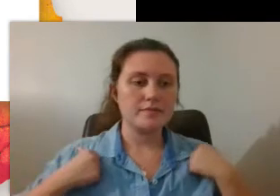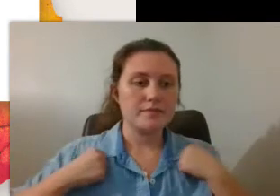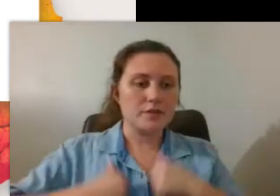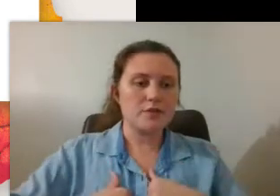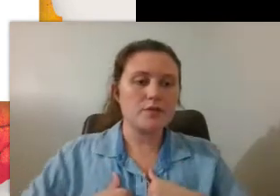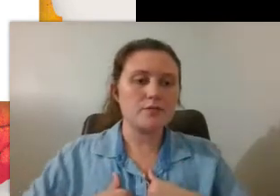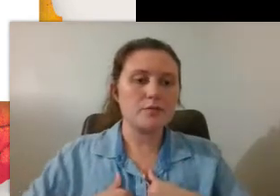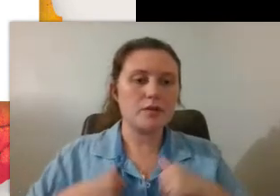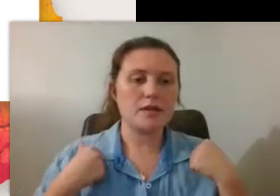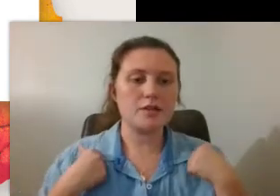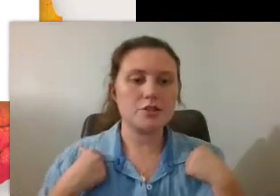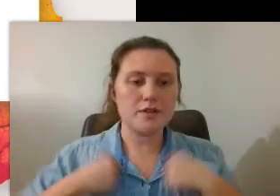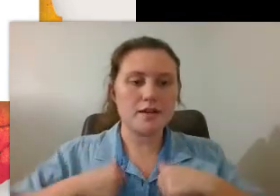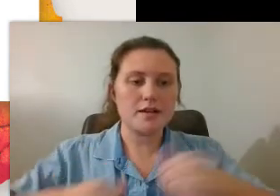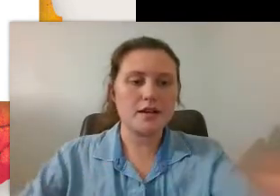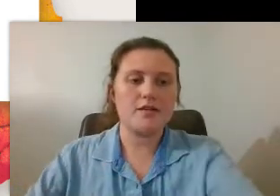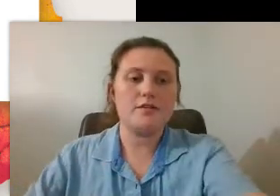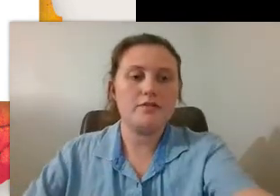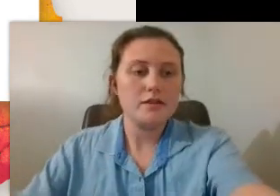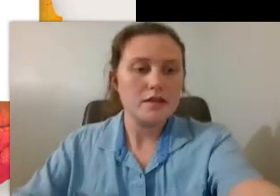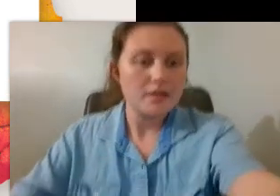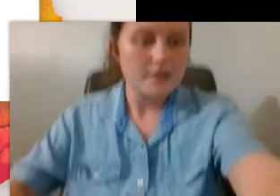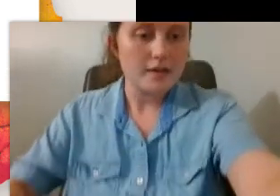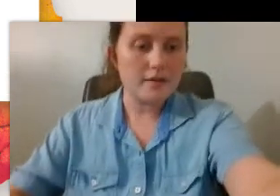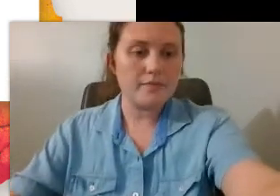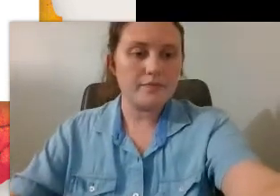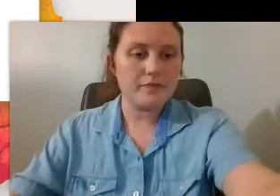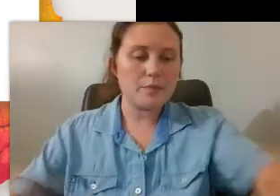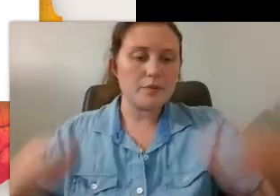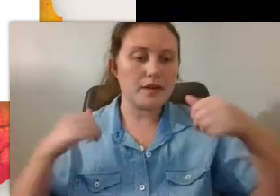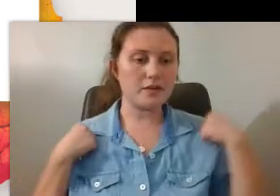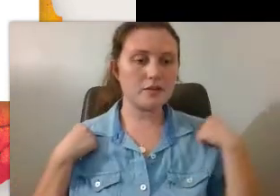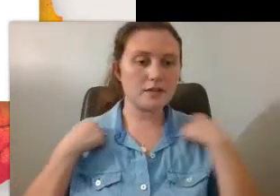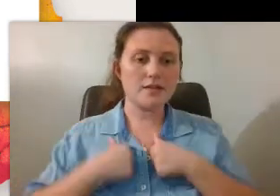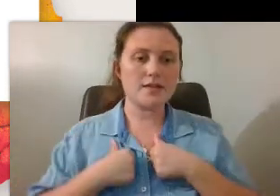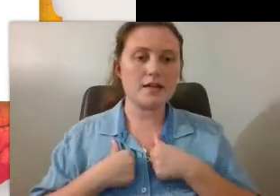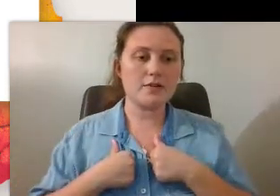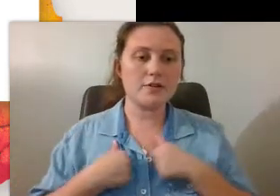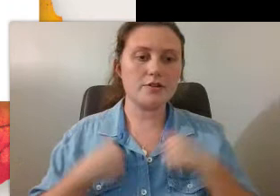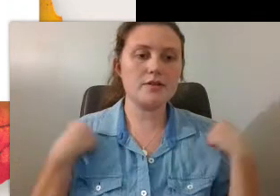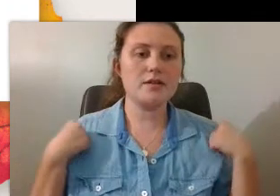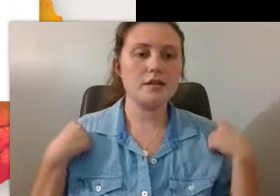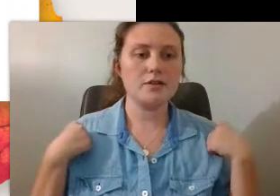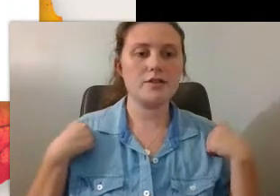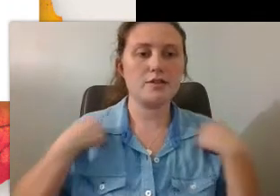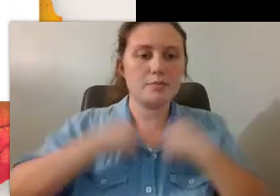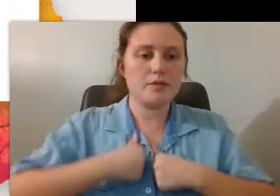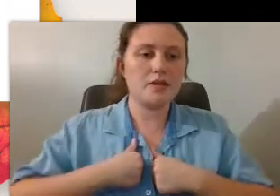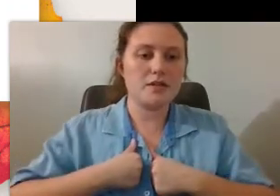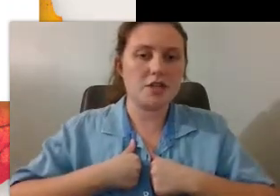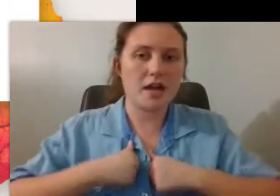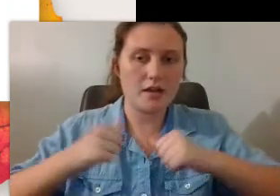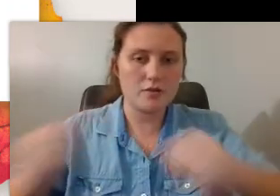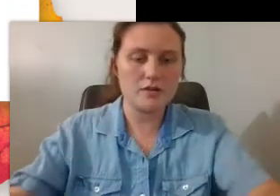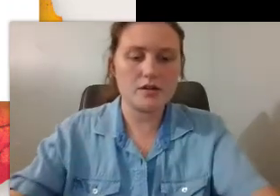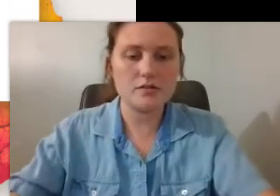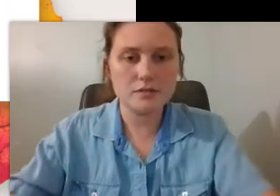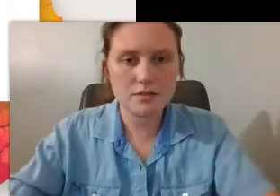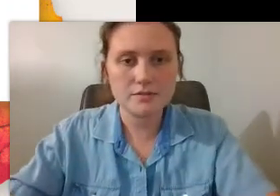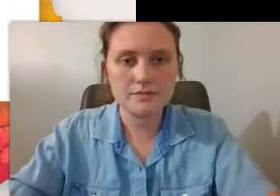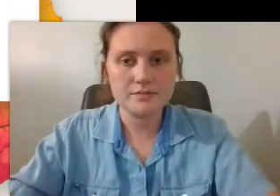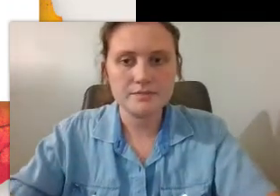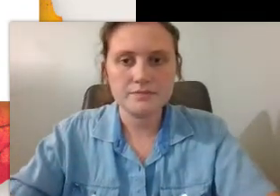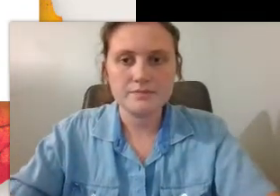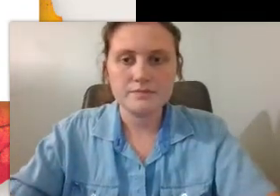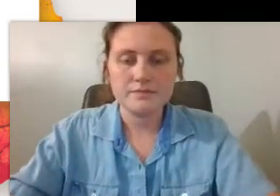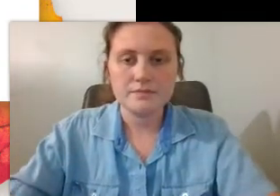Jacket. So this one's more like a charade kind of. Remember, it kind of looks like exactly what you're doing. Looks like you're pulling on a jacket or a